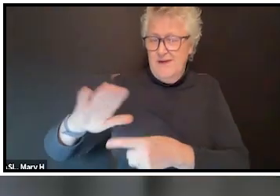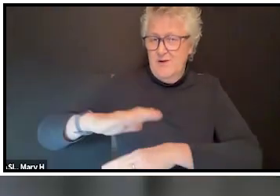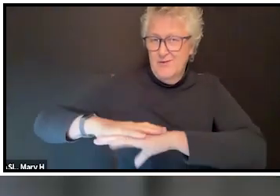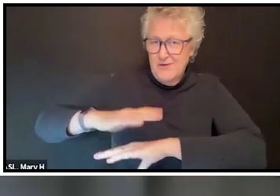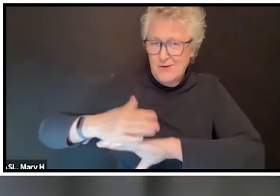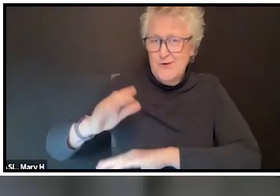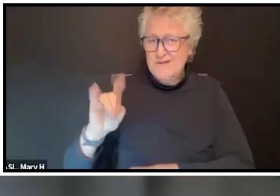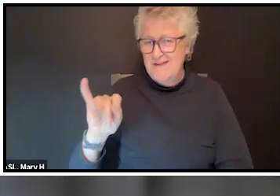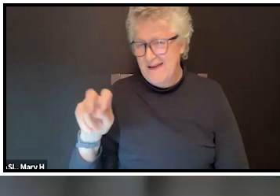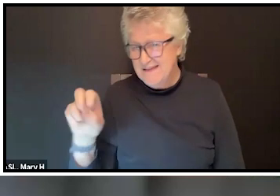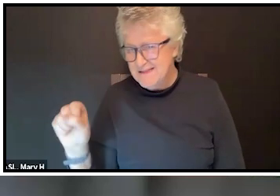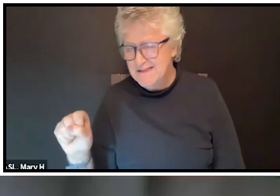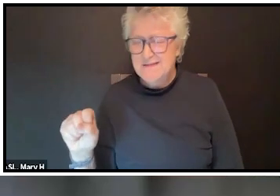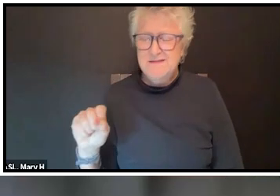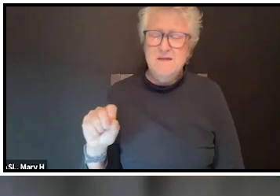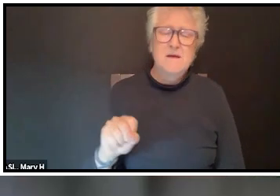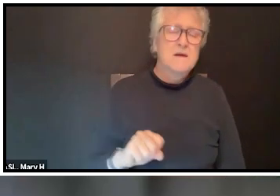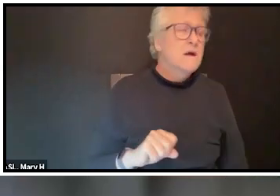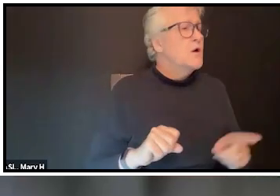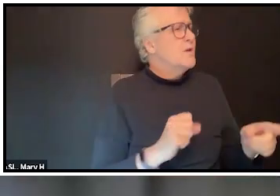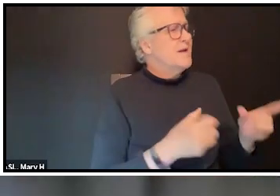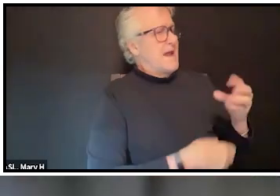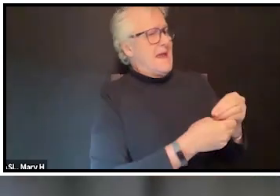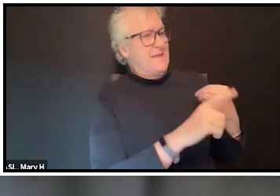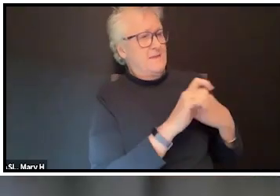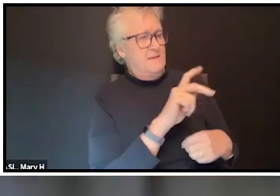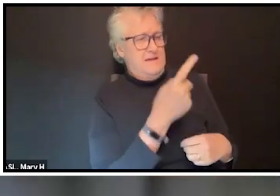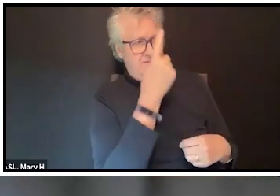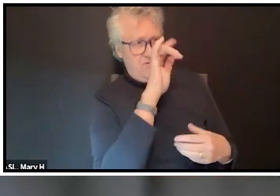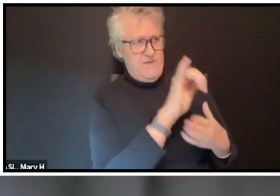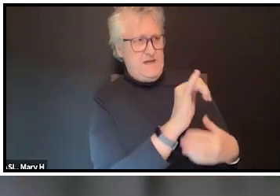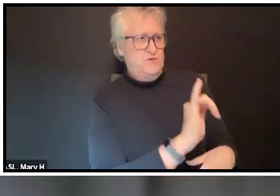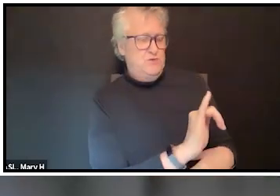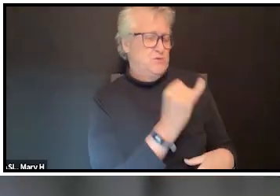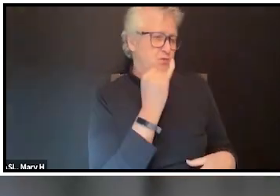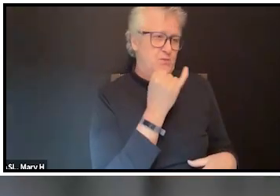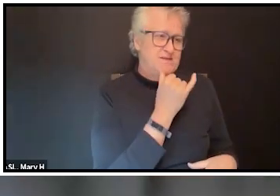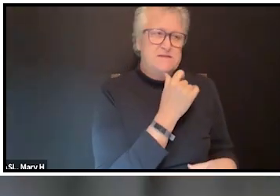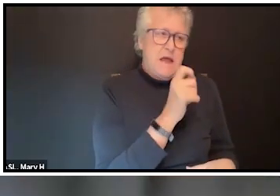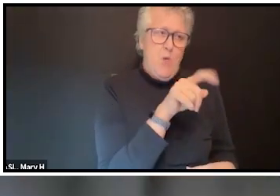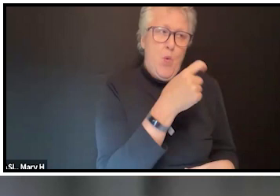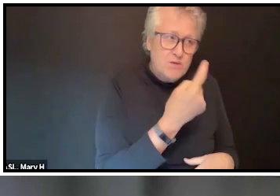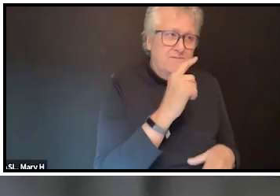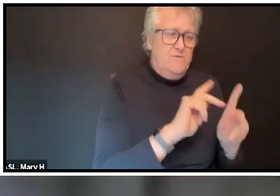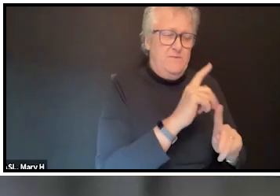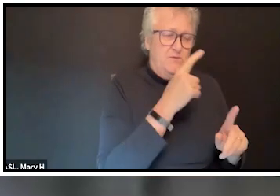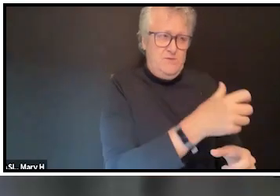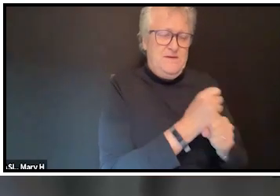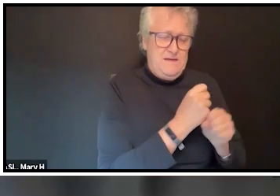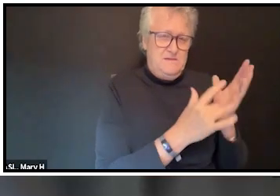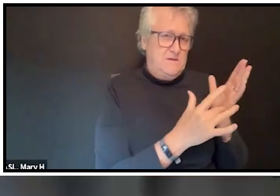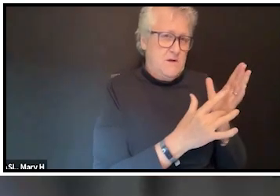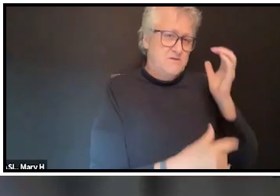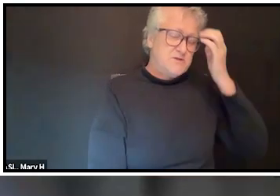We can put the link for that in the recording too, with what you just said about it's only for people that got technology. Yes. Okay.